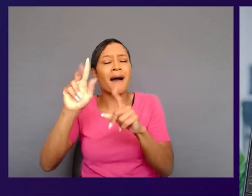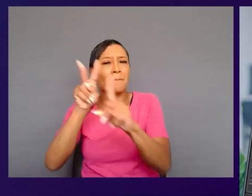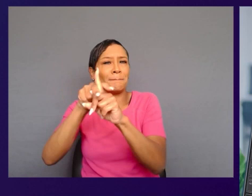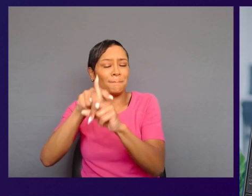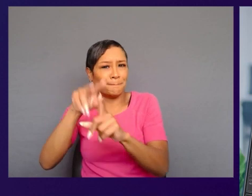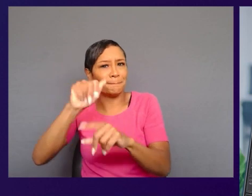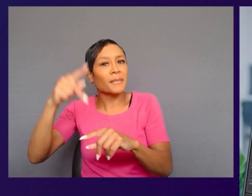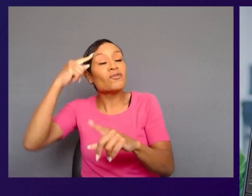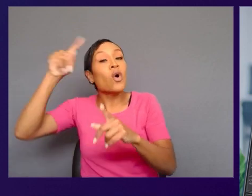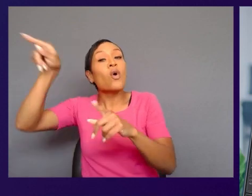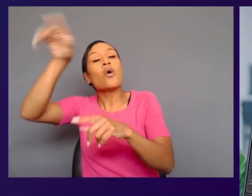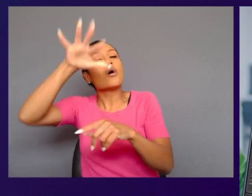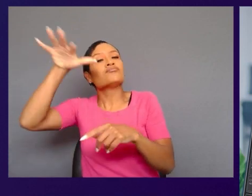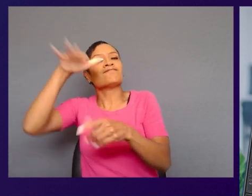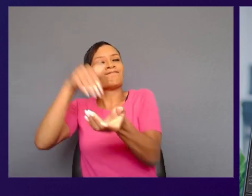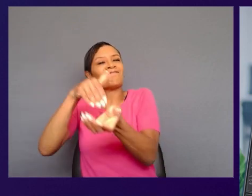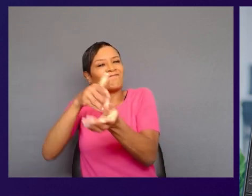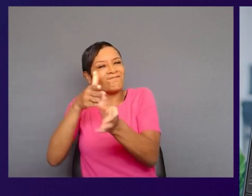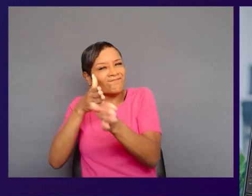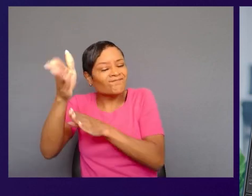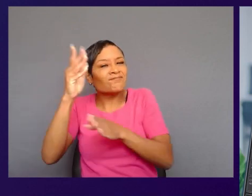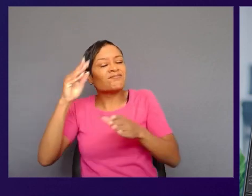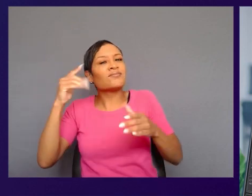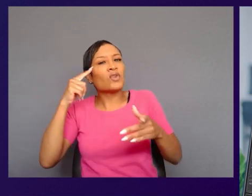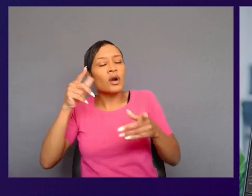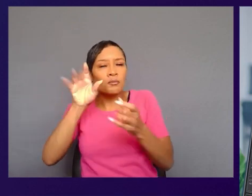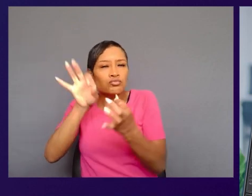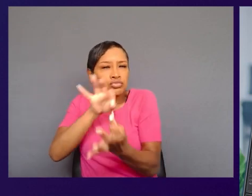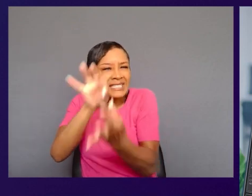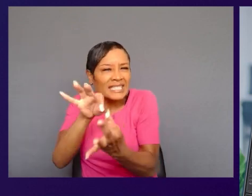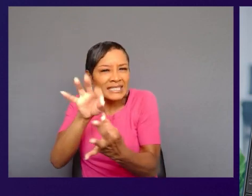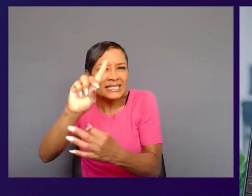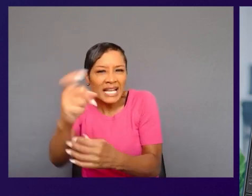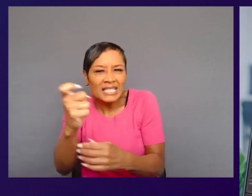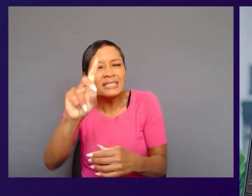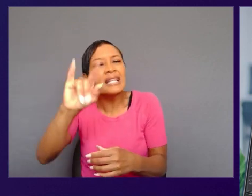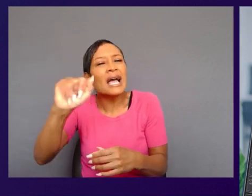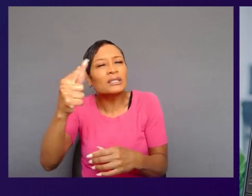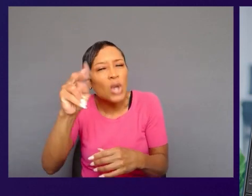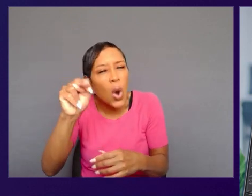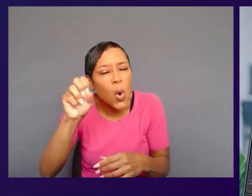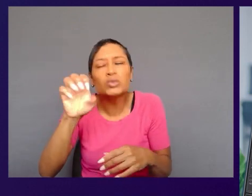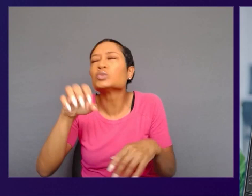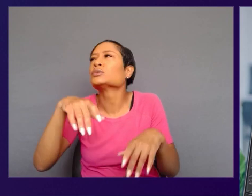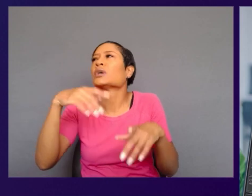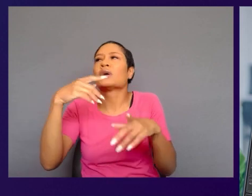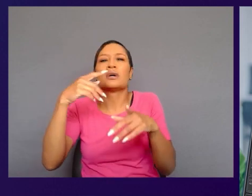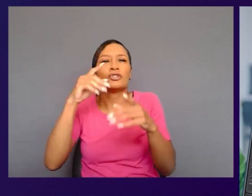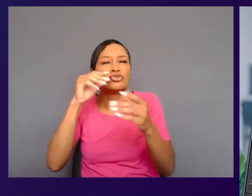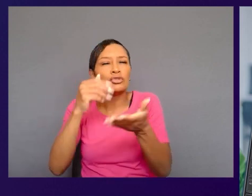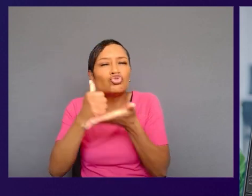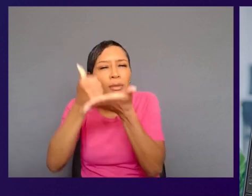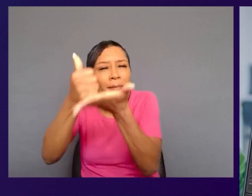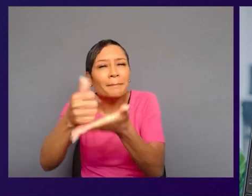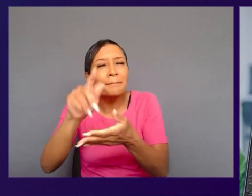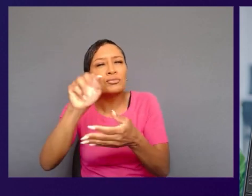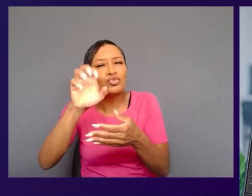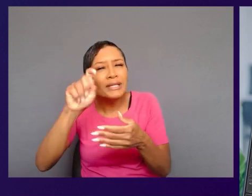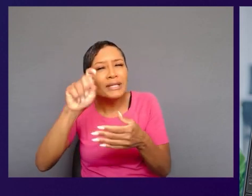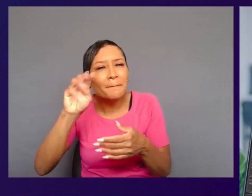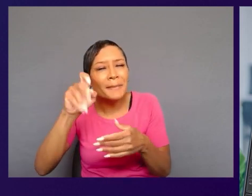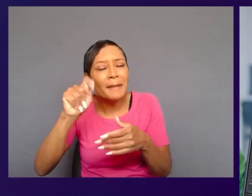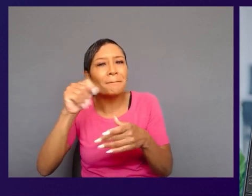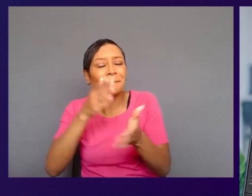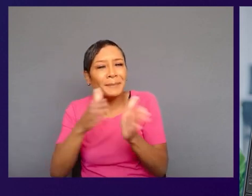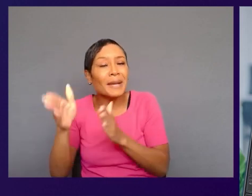healthcare professionals in delivering precision diagnoses and treatment plans. So they're using ML to directly improve patient care